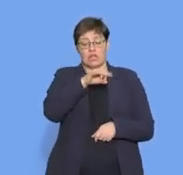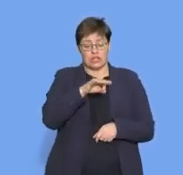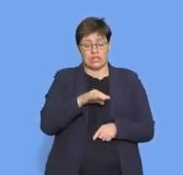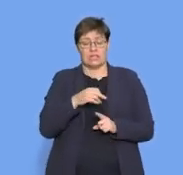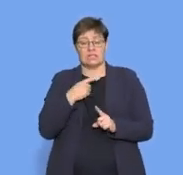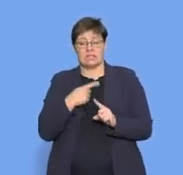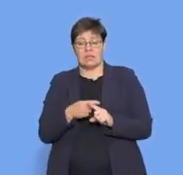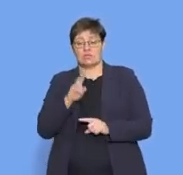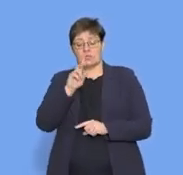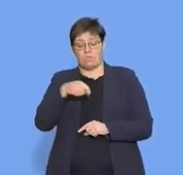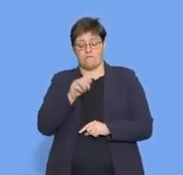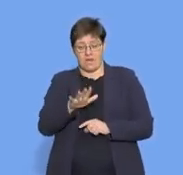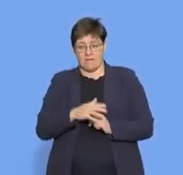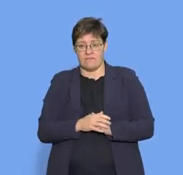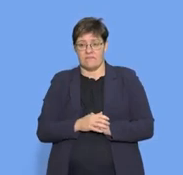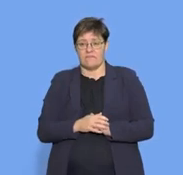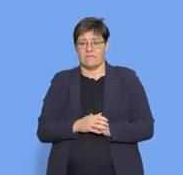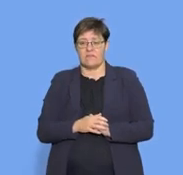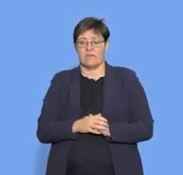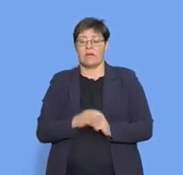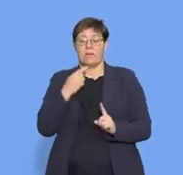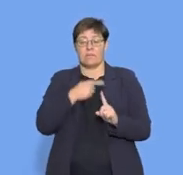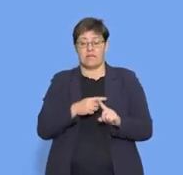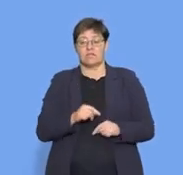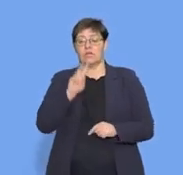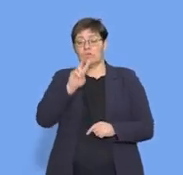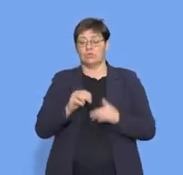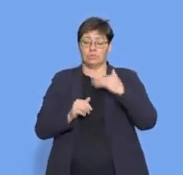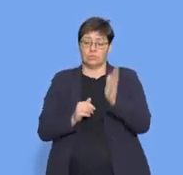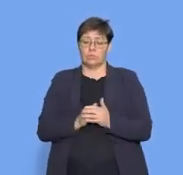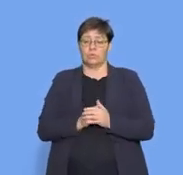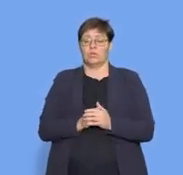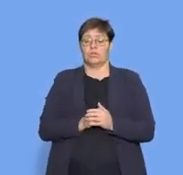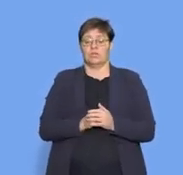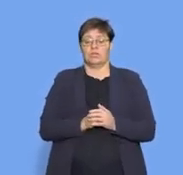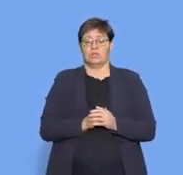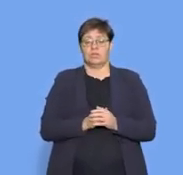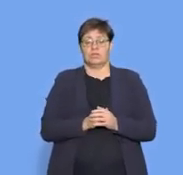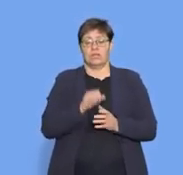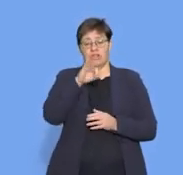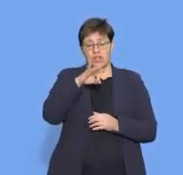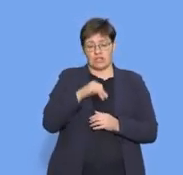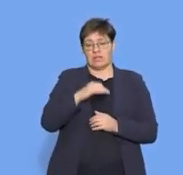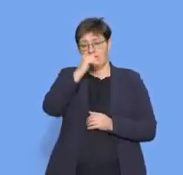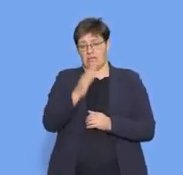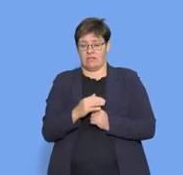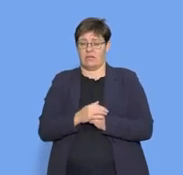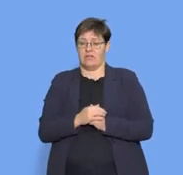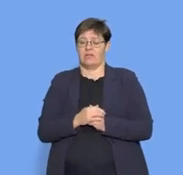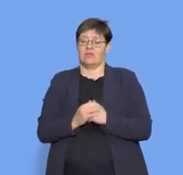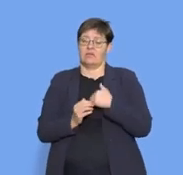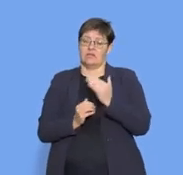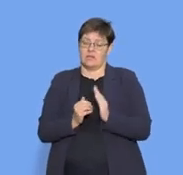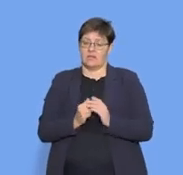be 13 times 2.5. This is going to be added to 2 times length, which